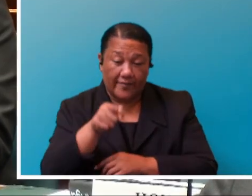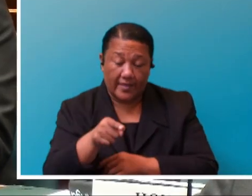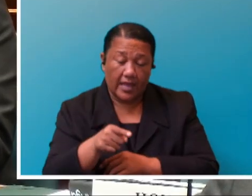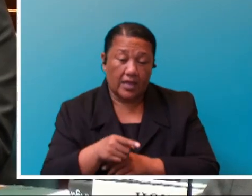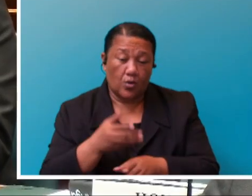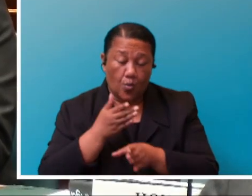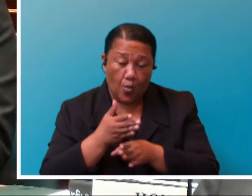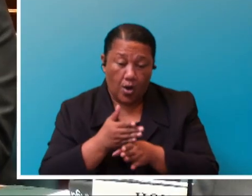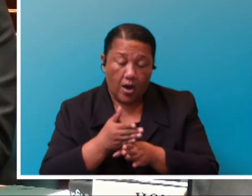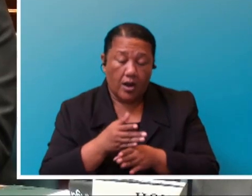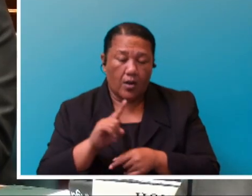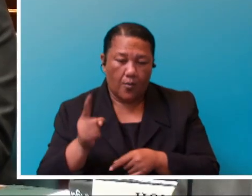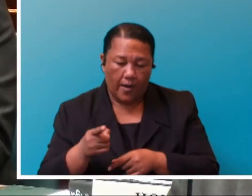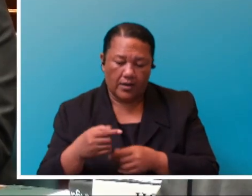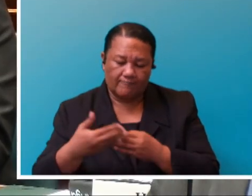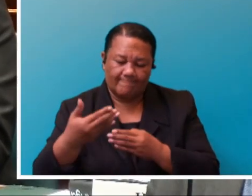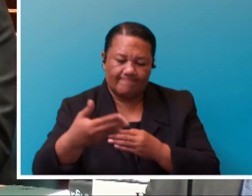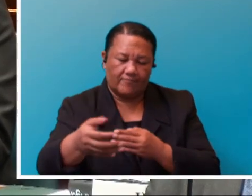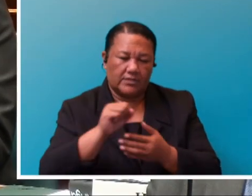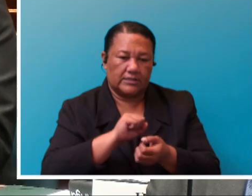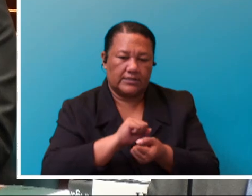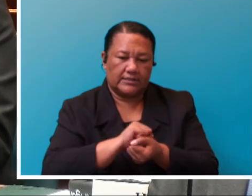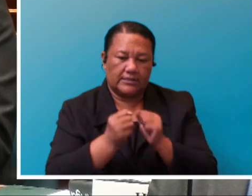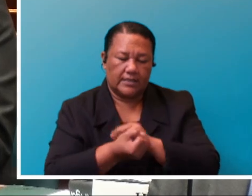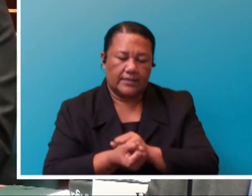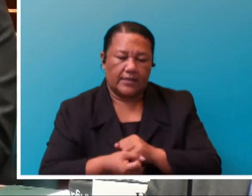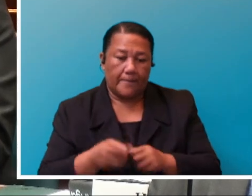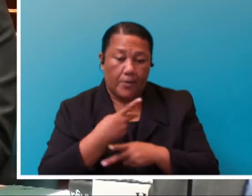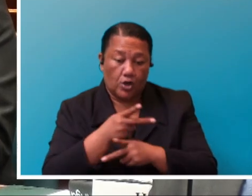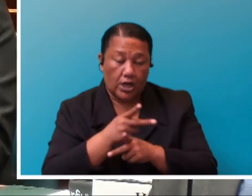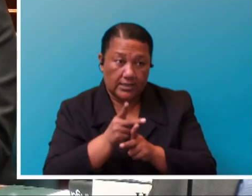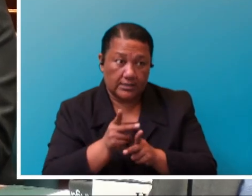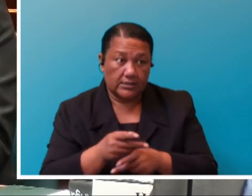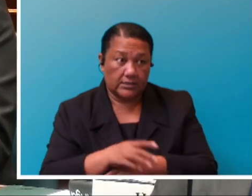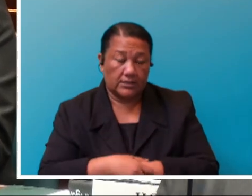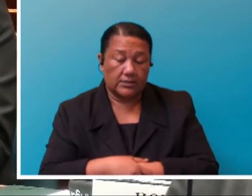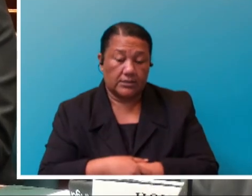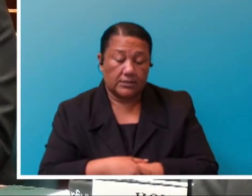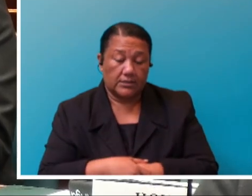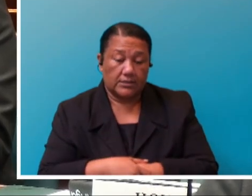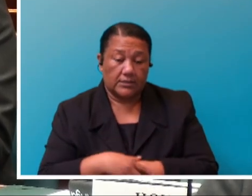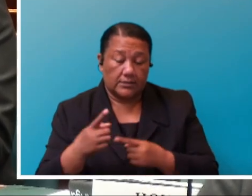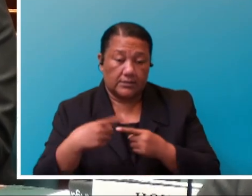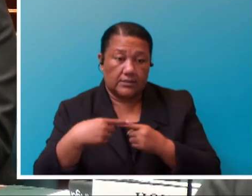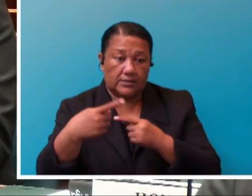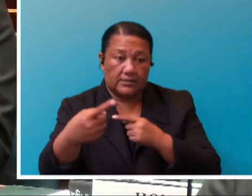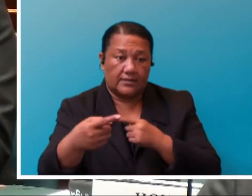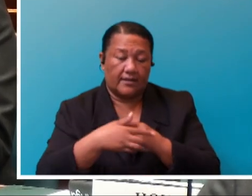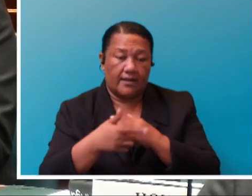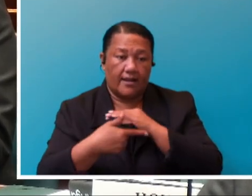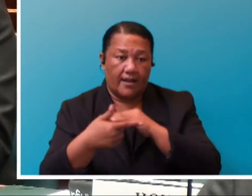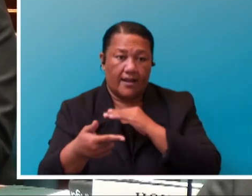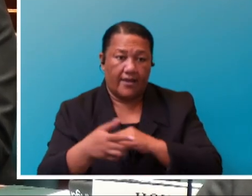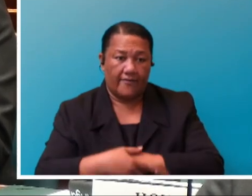will be seen in the coming seasons. Once production is restored to a sustainable level, we